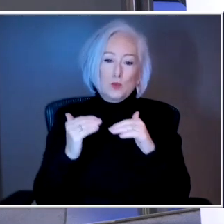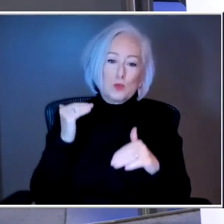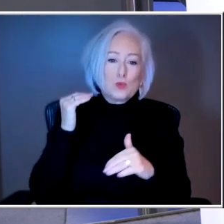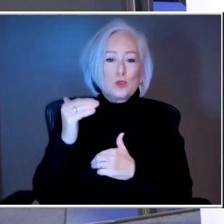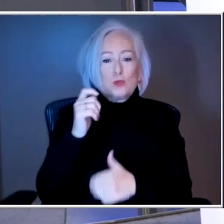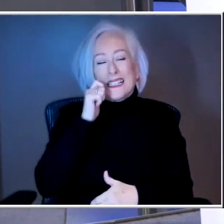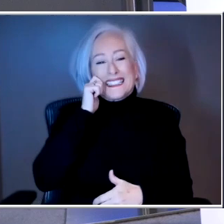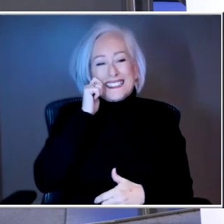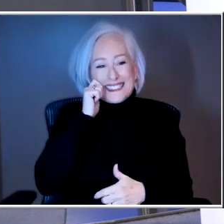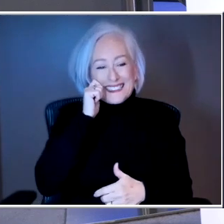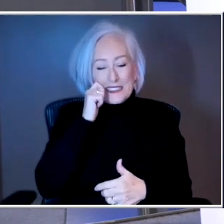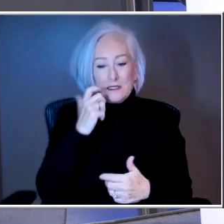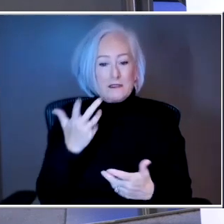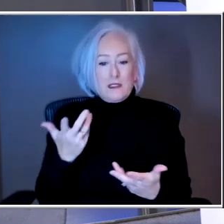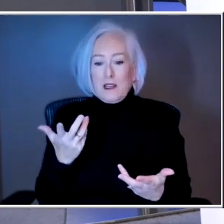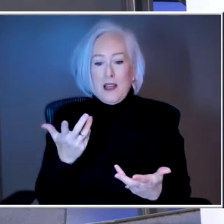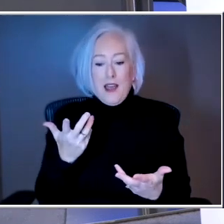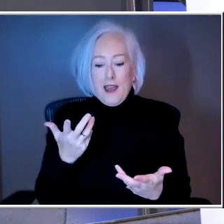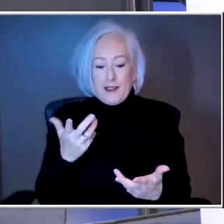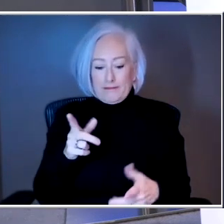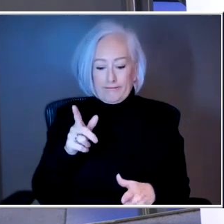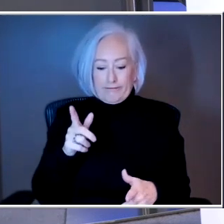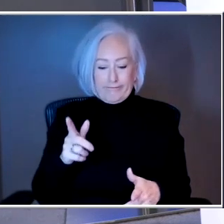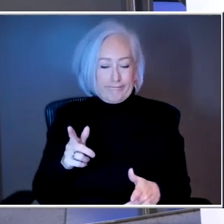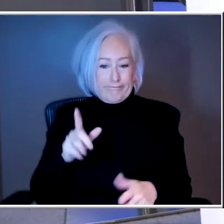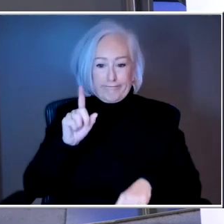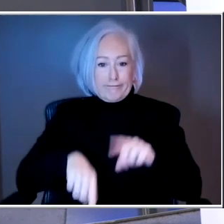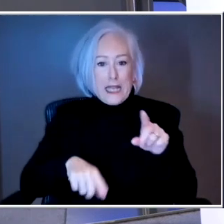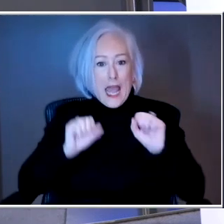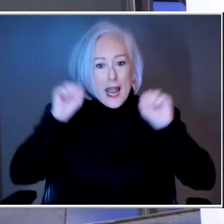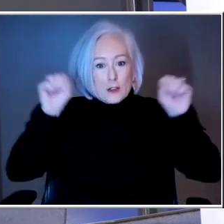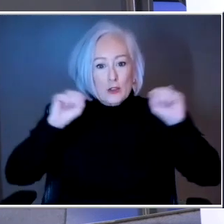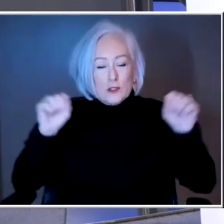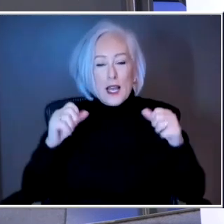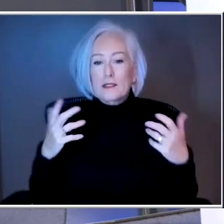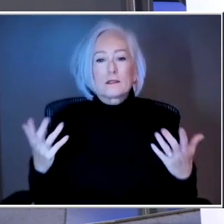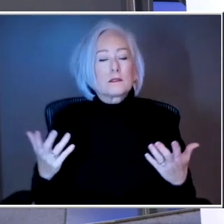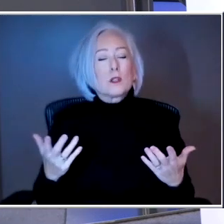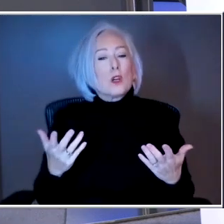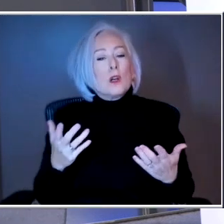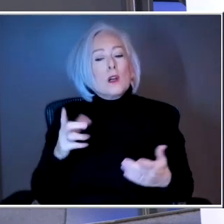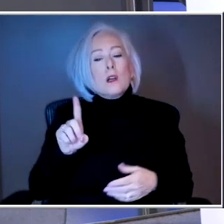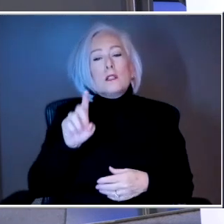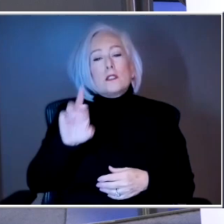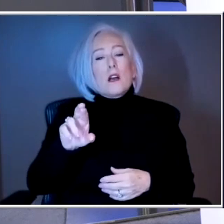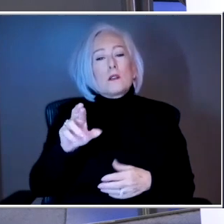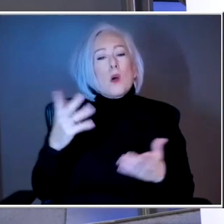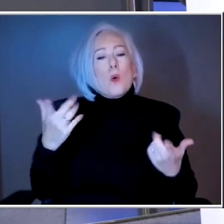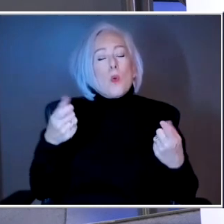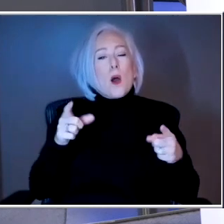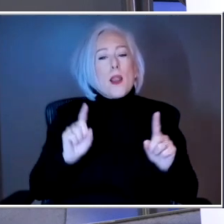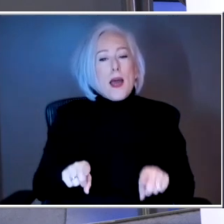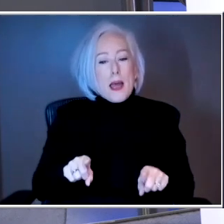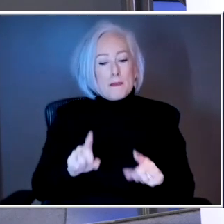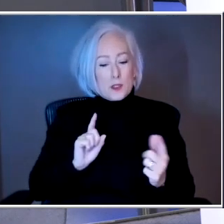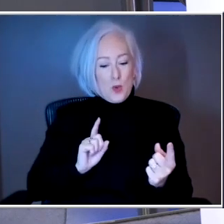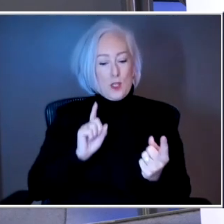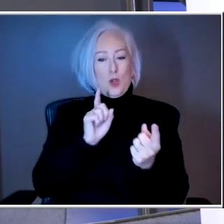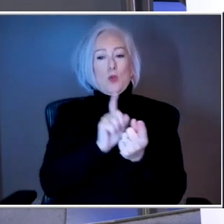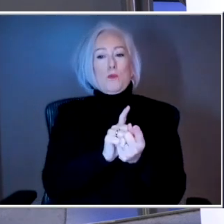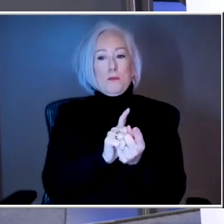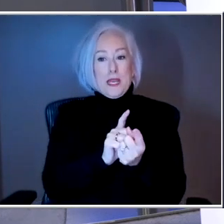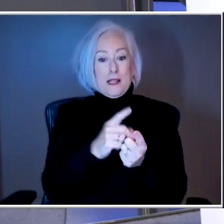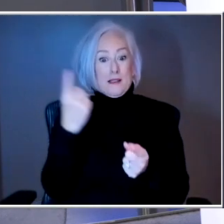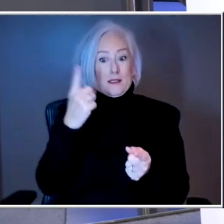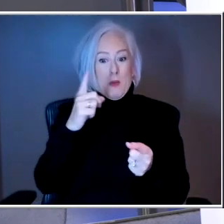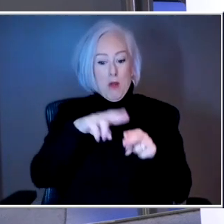back. So Dr. D'Souza, what's it like when you first meet one of these bariatric patients? They've gone through all of this, they've lost the weight, yay, but now we've